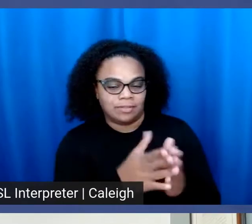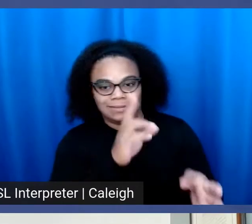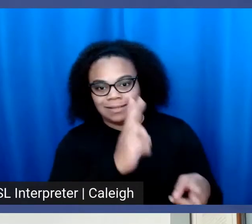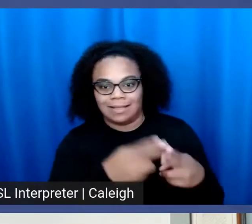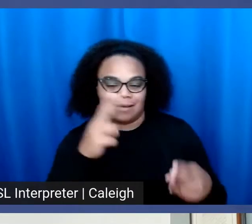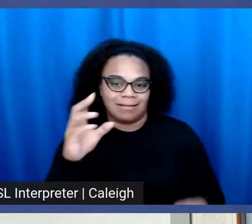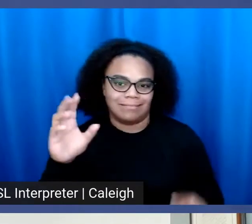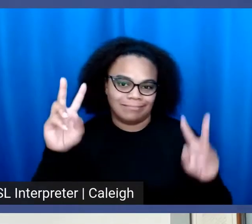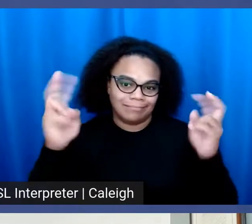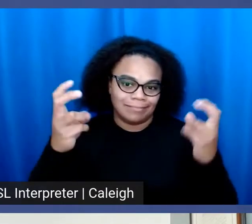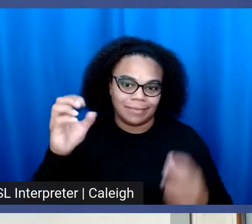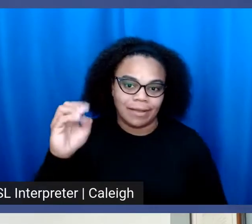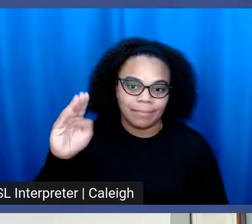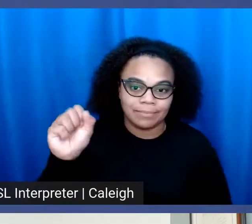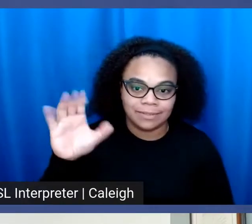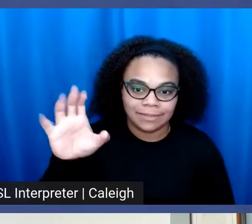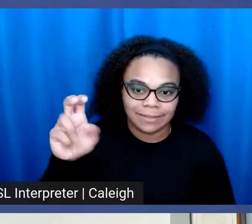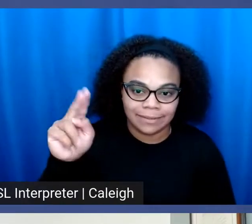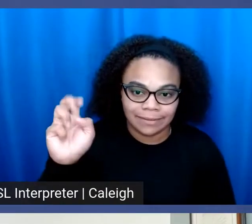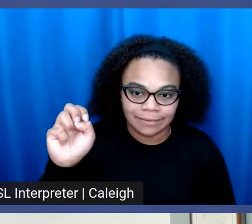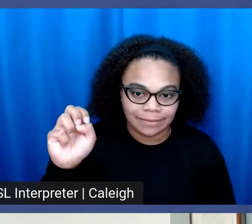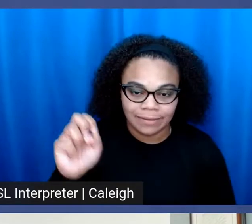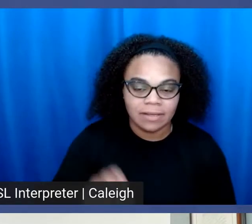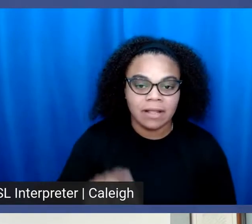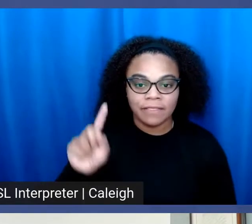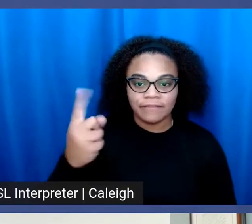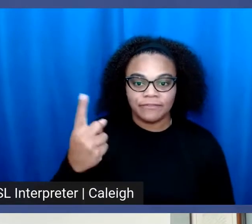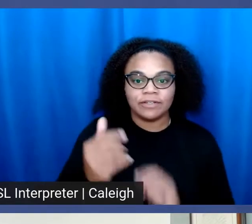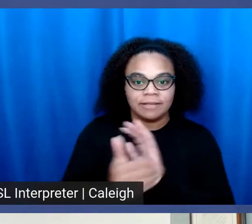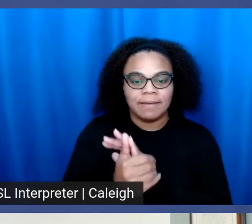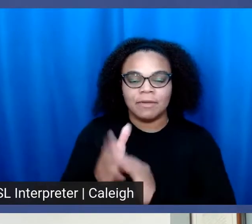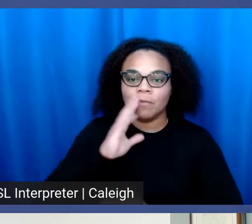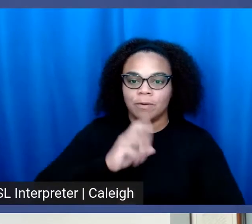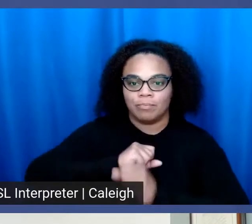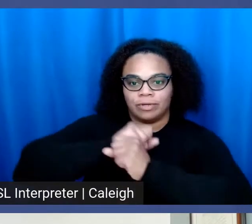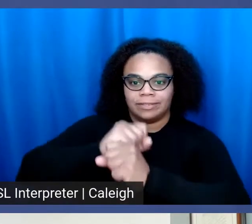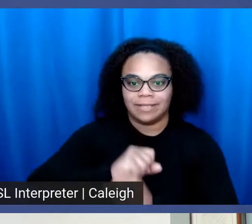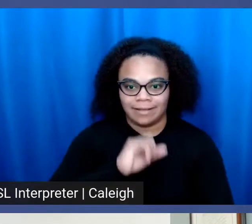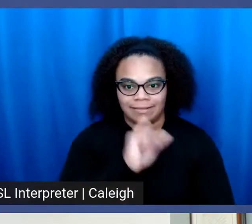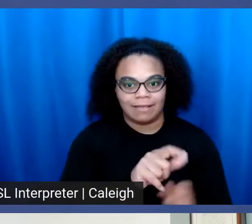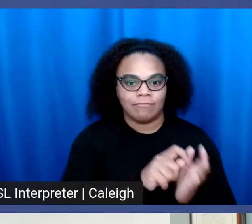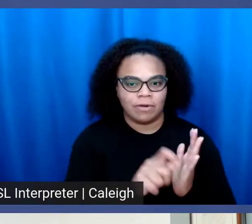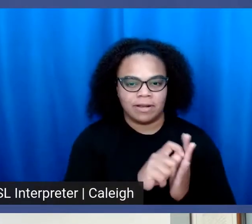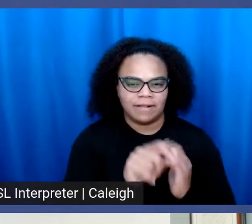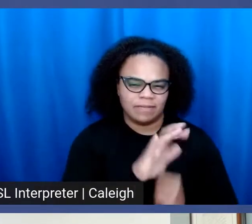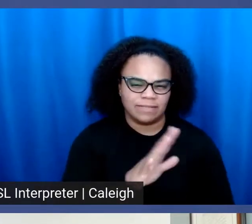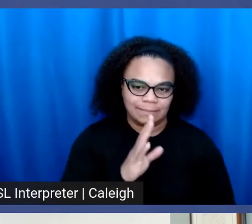protects that speech, and I think those efforts will backfire, and backfire spectacularly.